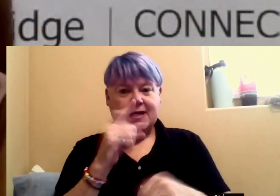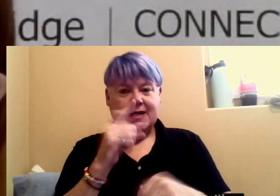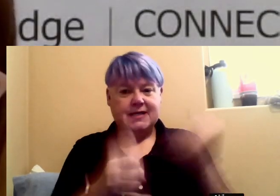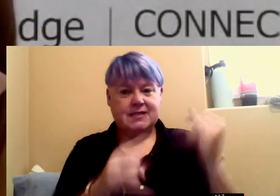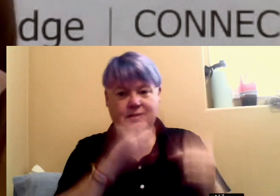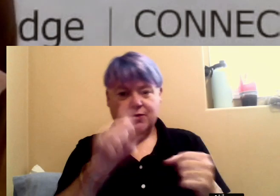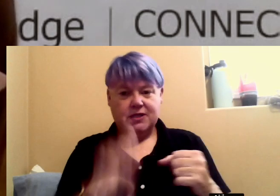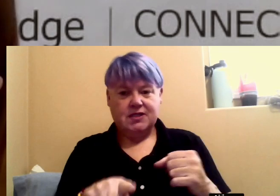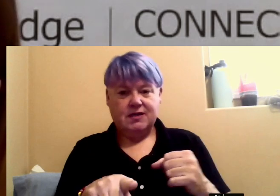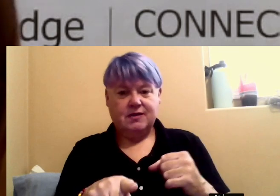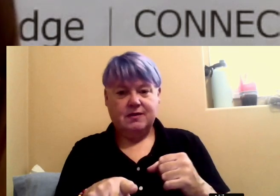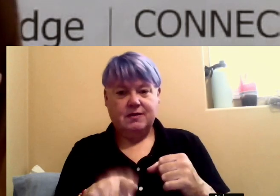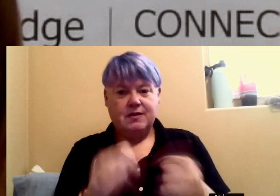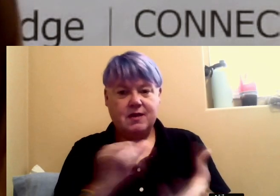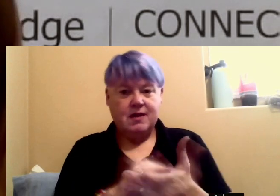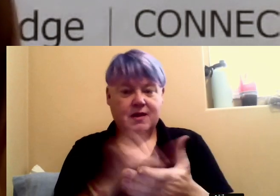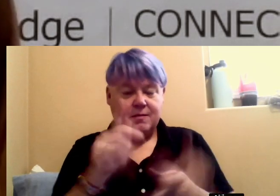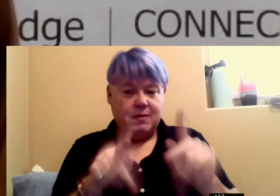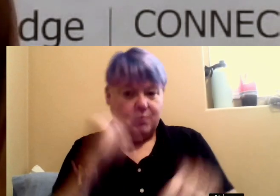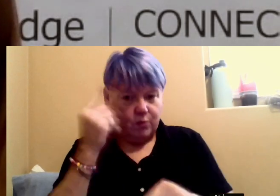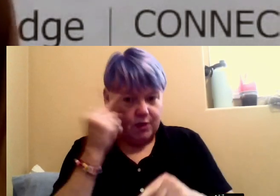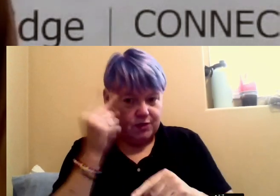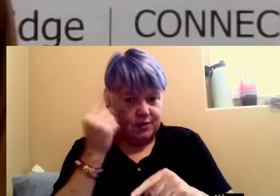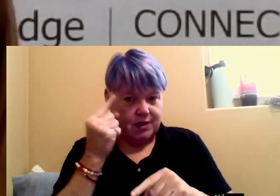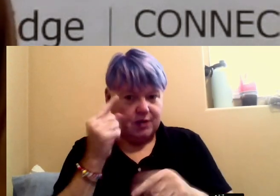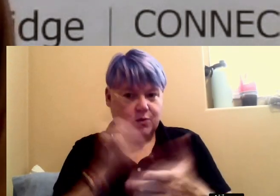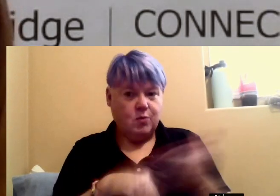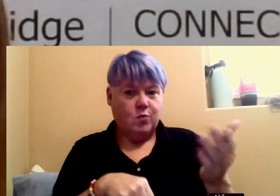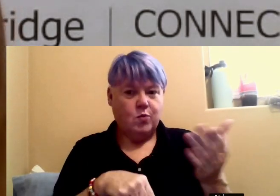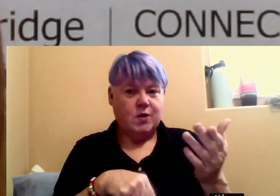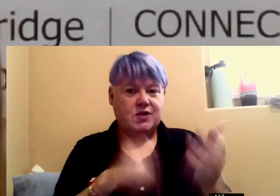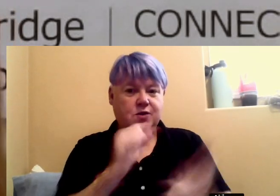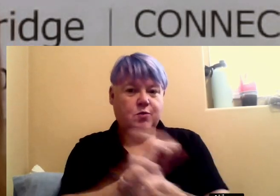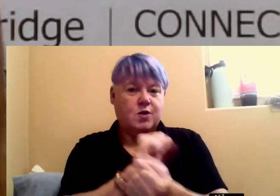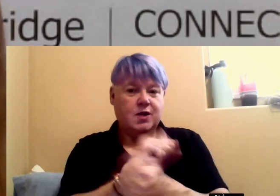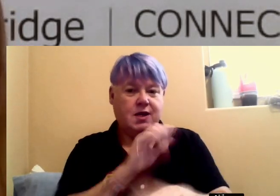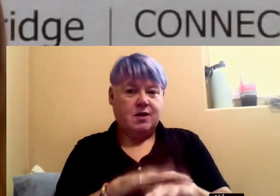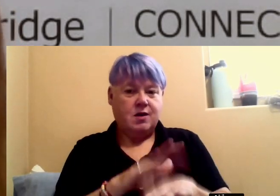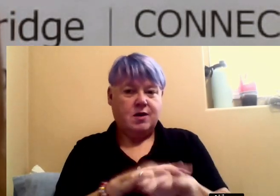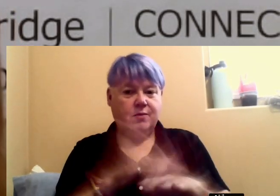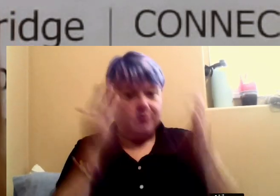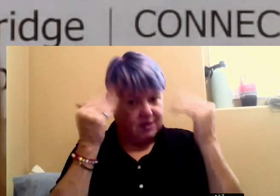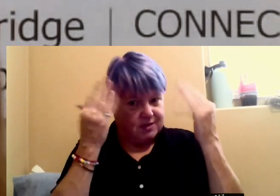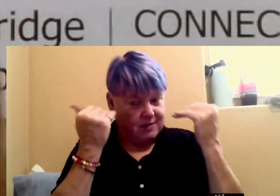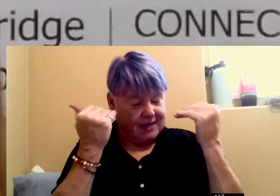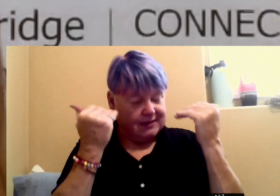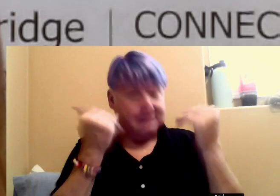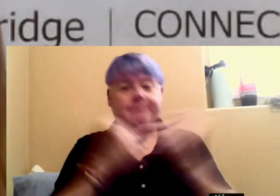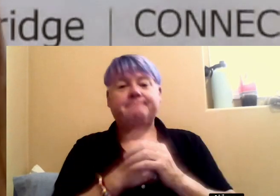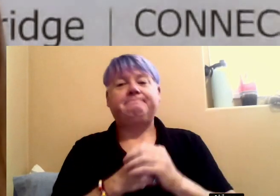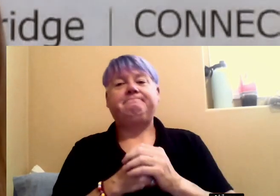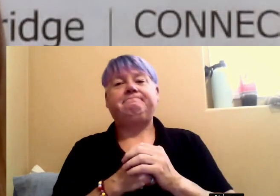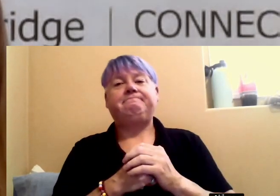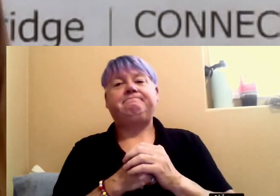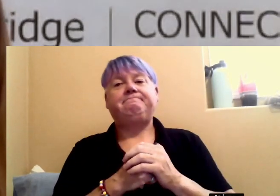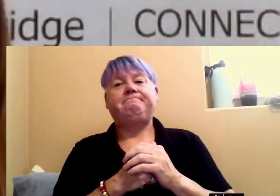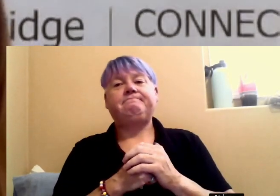and it was just that people were wondering what each of you is currently working on, what we can expect in the next little while.